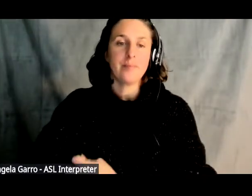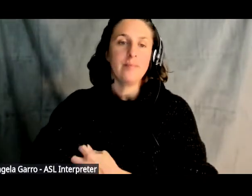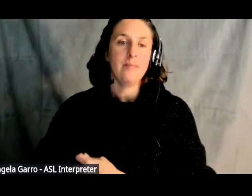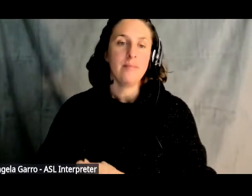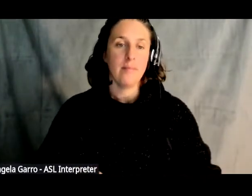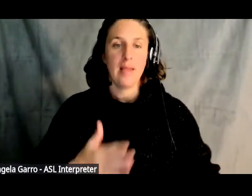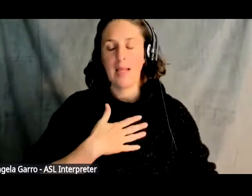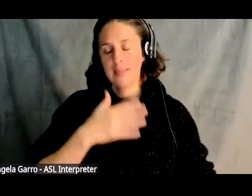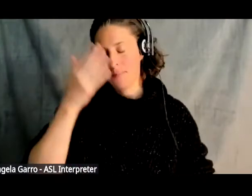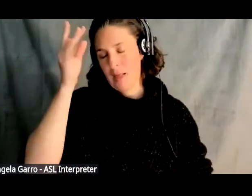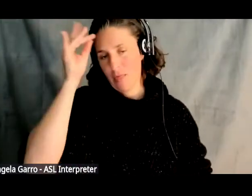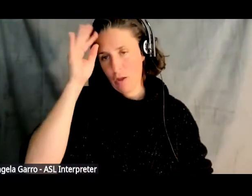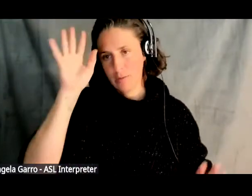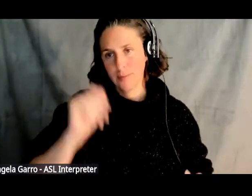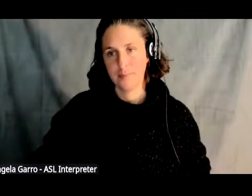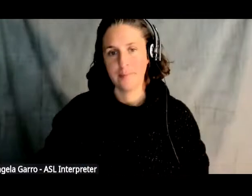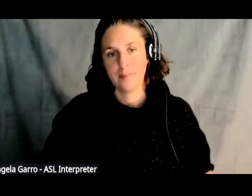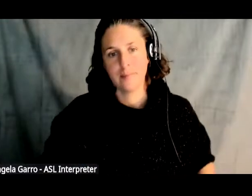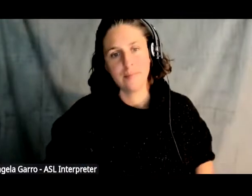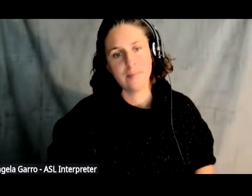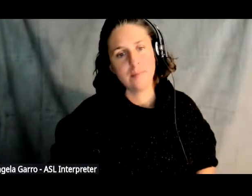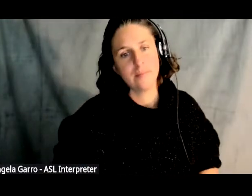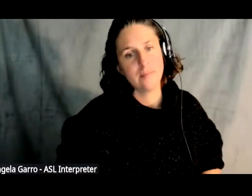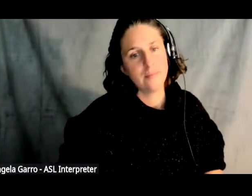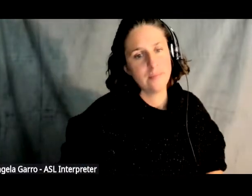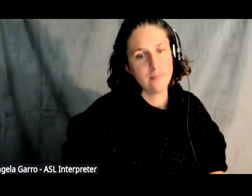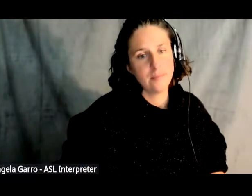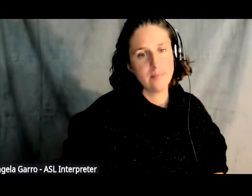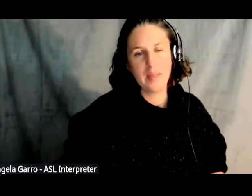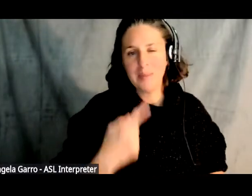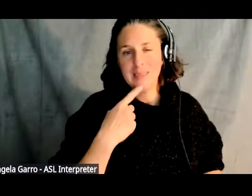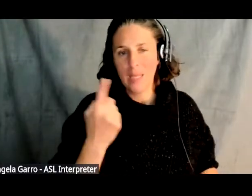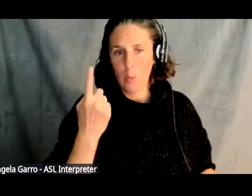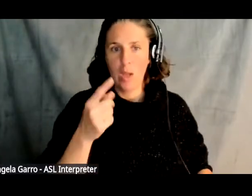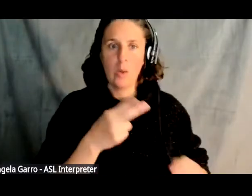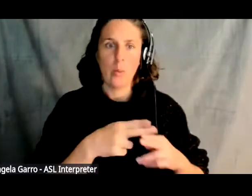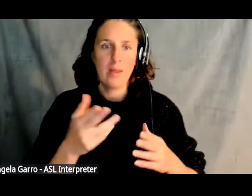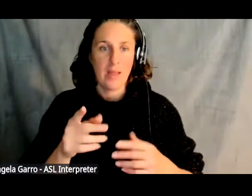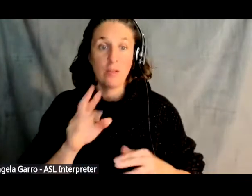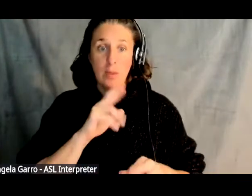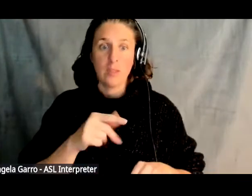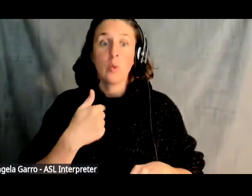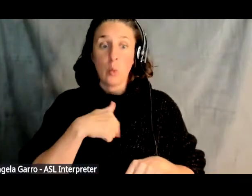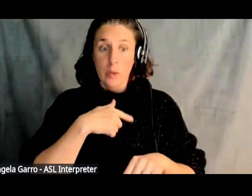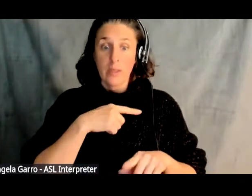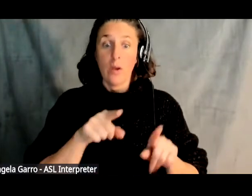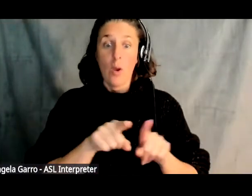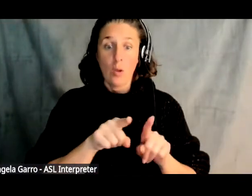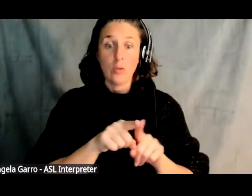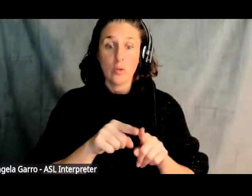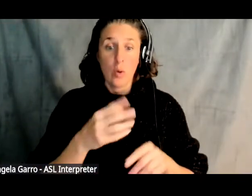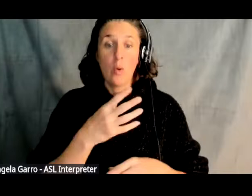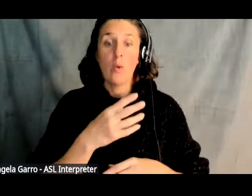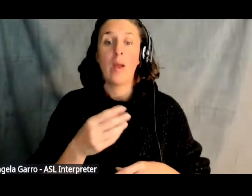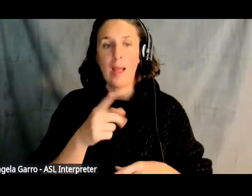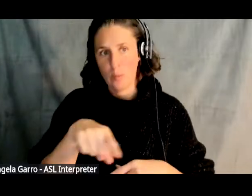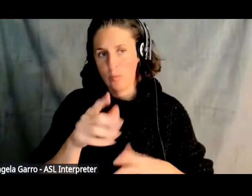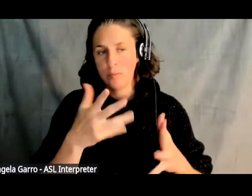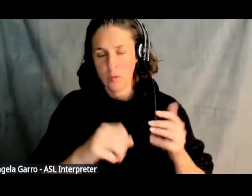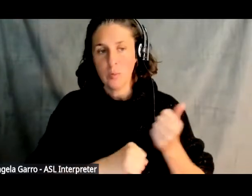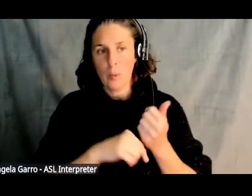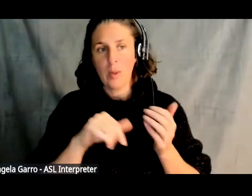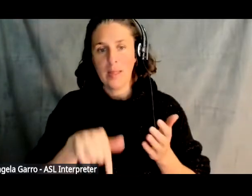That's my thoughts. Can I just quickly say one quick thing? Yeah. In response, just make sure you know, we do also have, and you all have supported this,